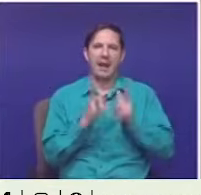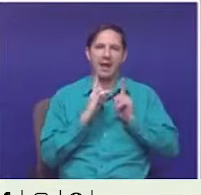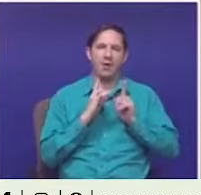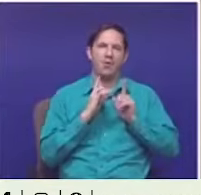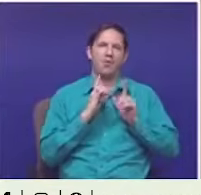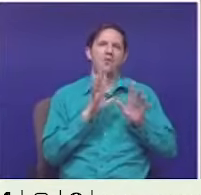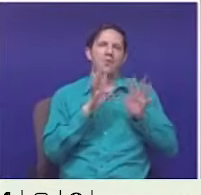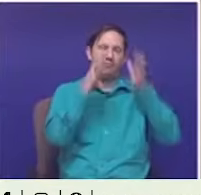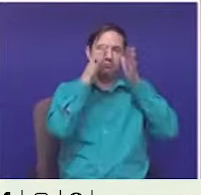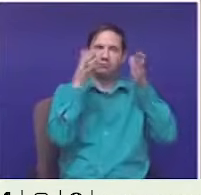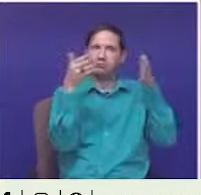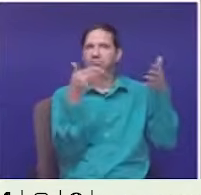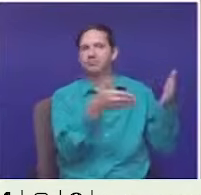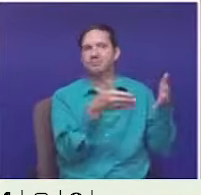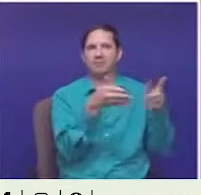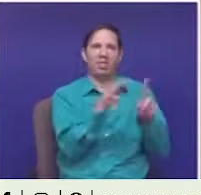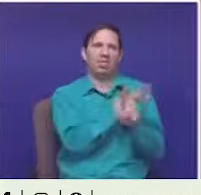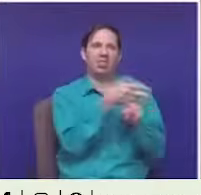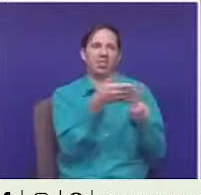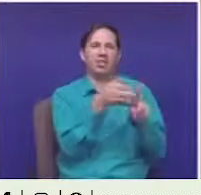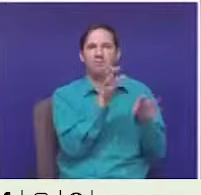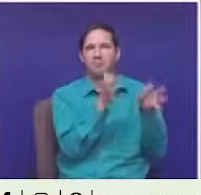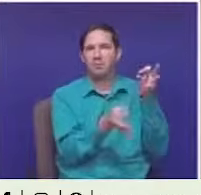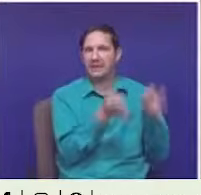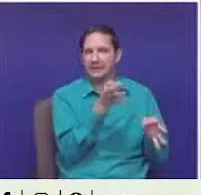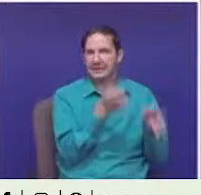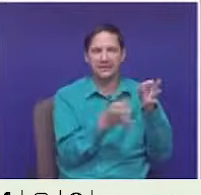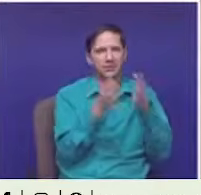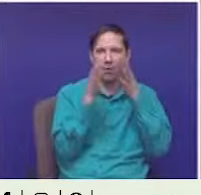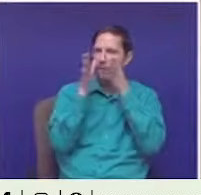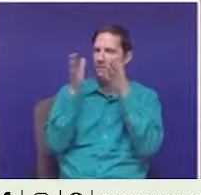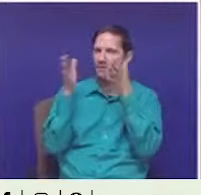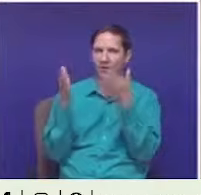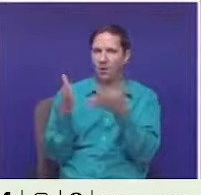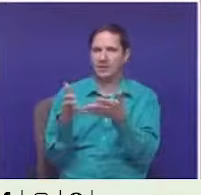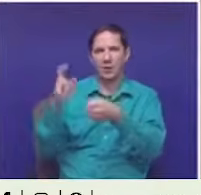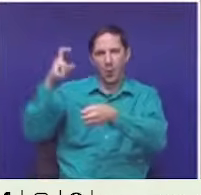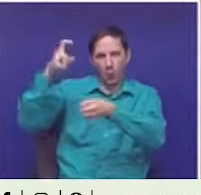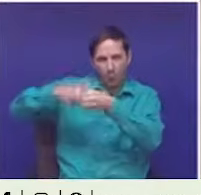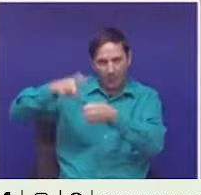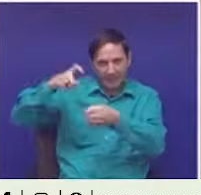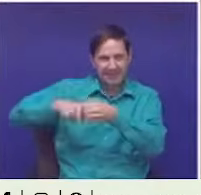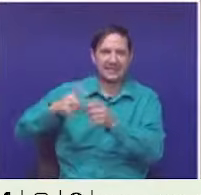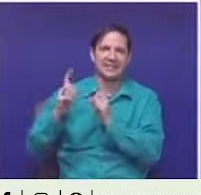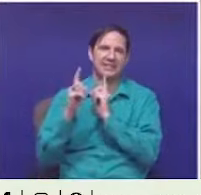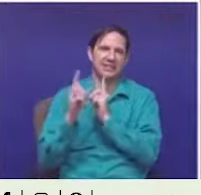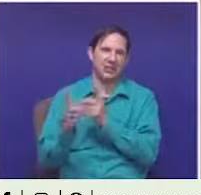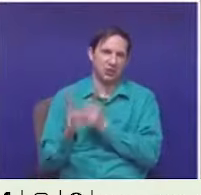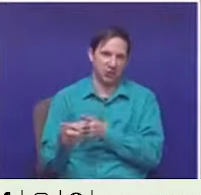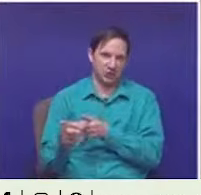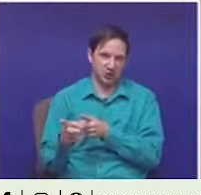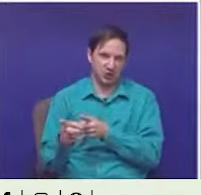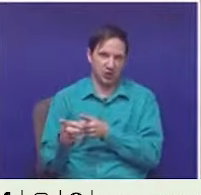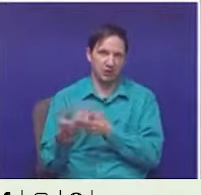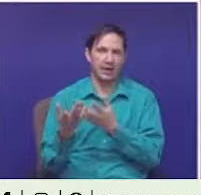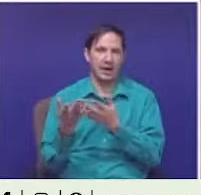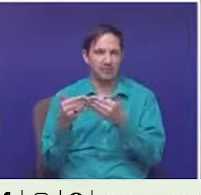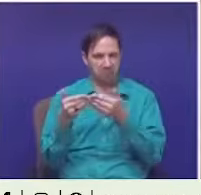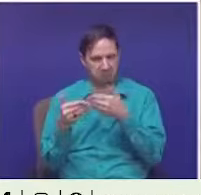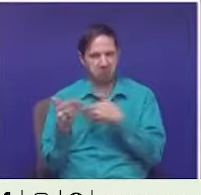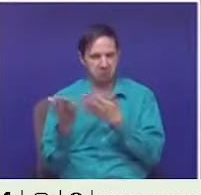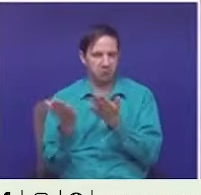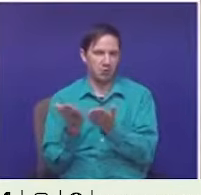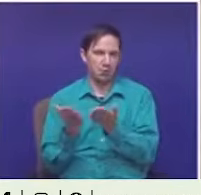overly politicized instead of being more obsessed about the quality of the teaching happening at the school and the future of their